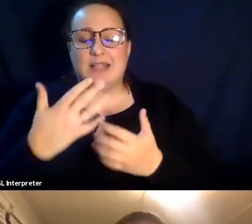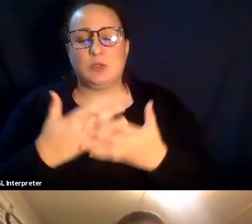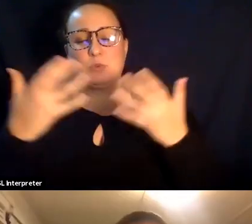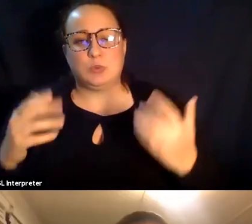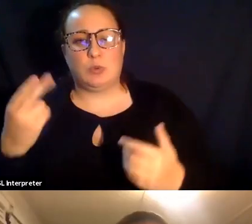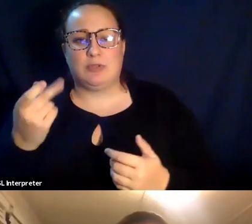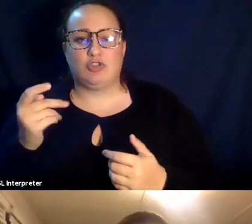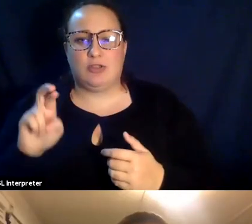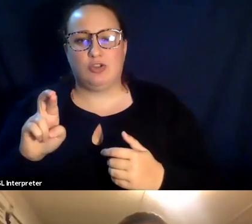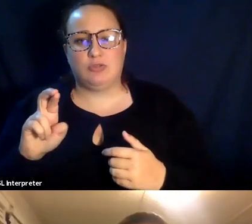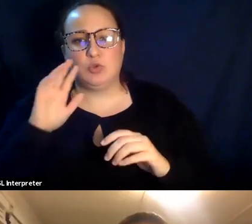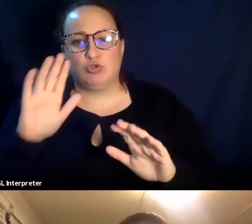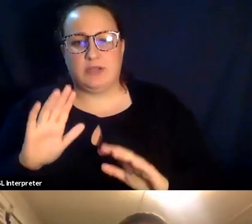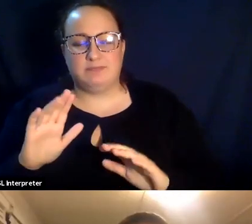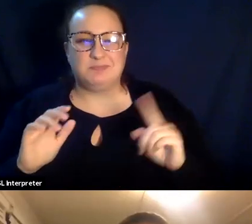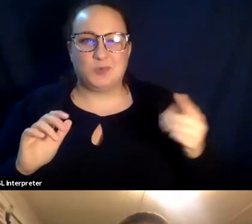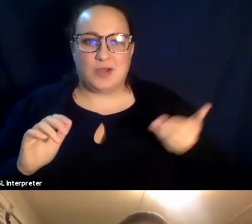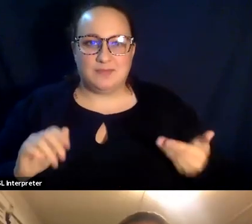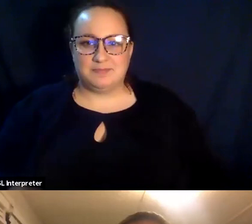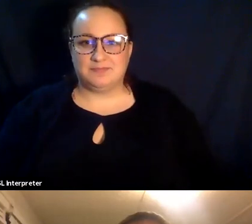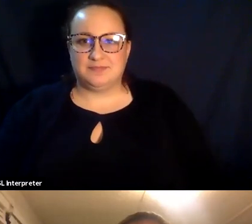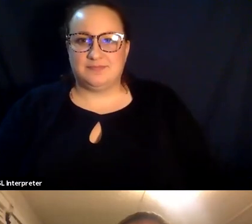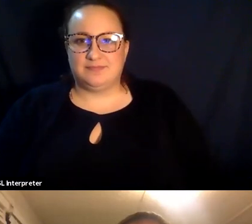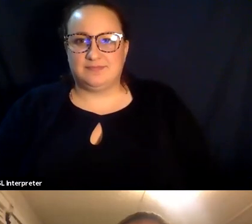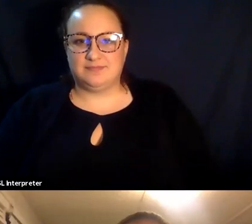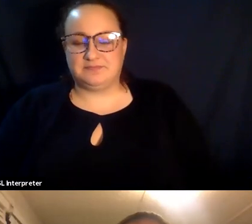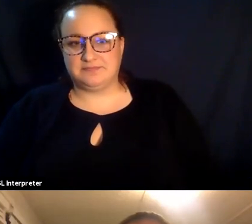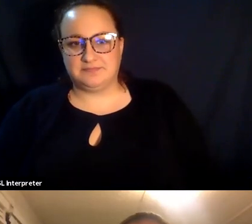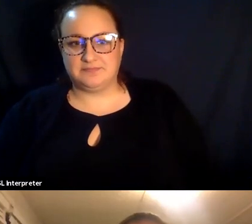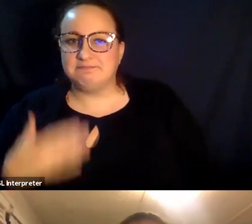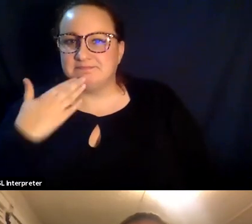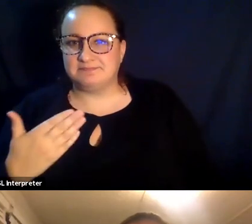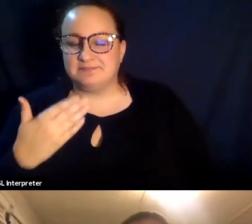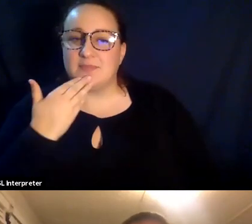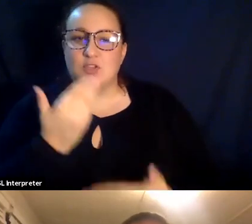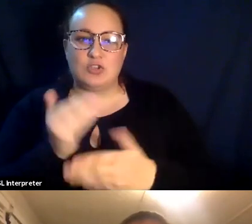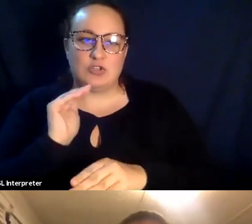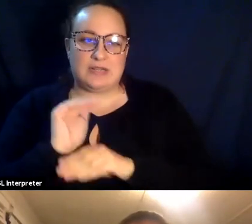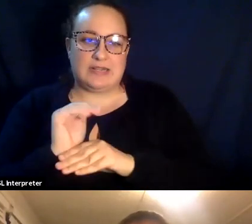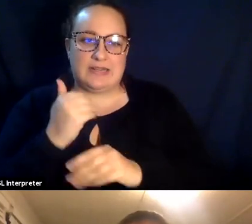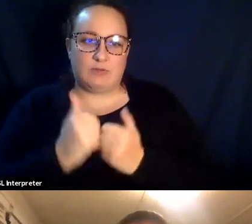was great. Thank you. Good night, everybody.